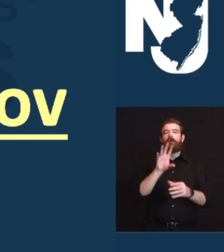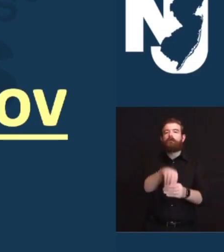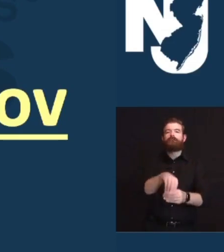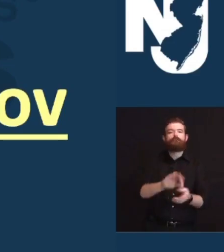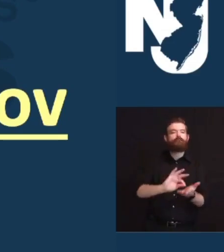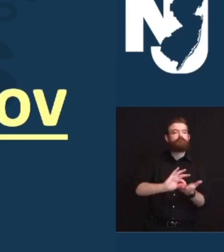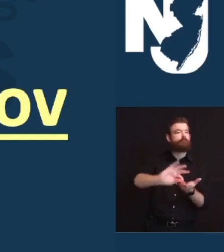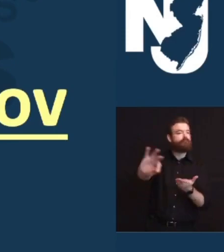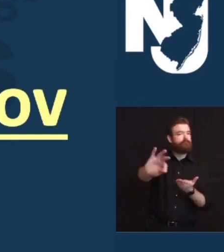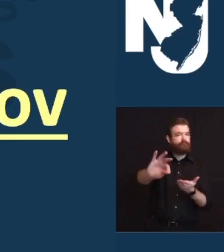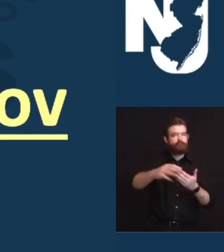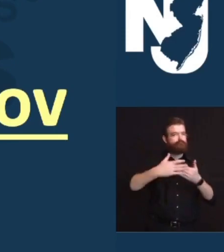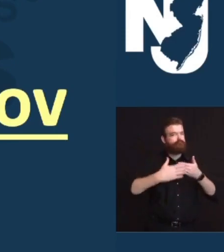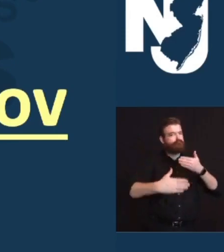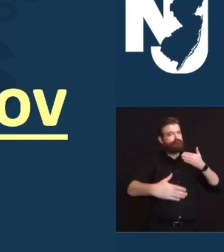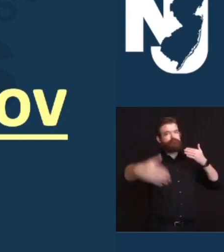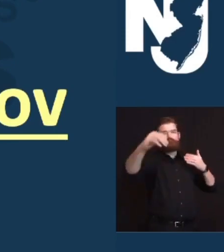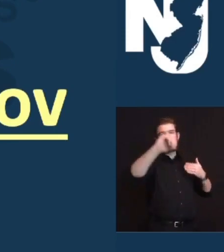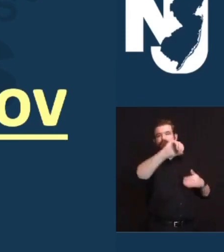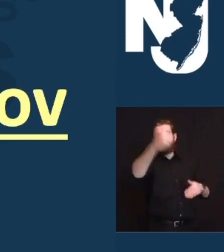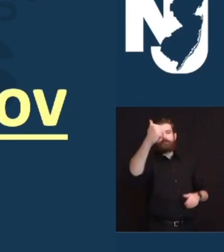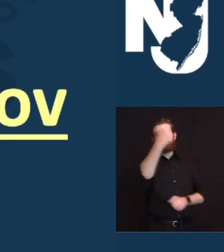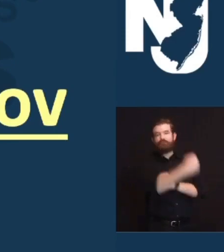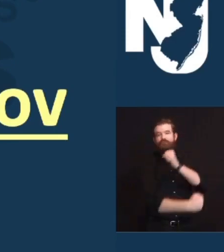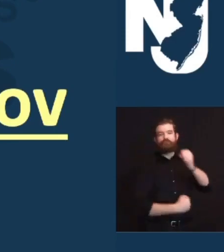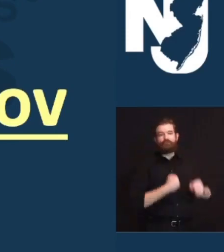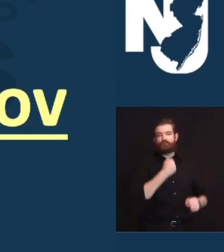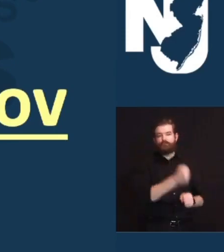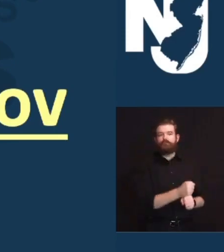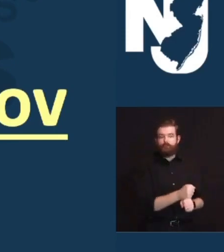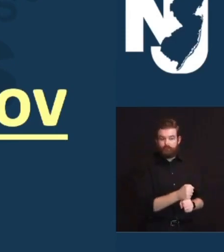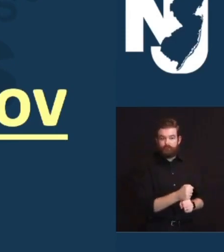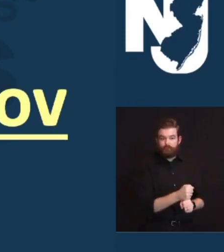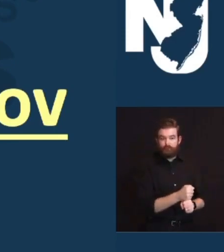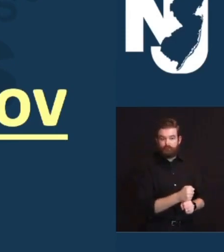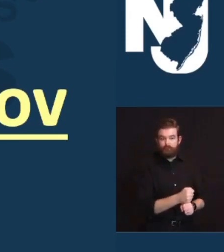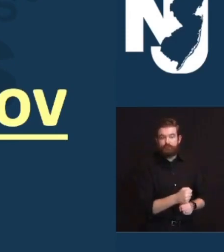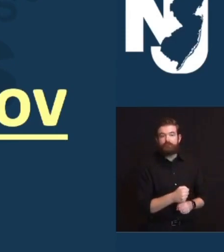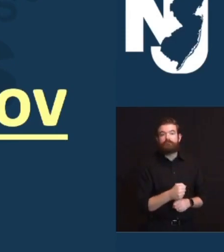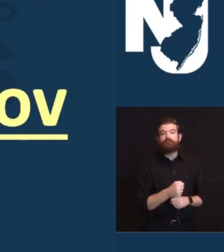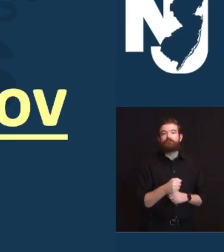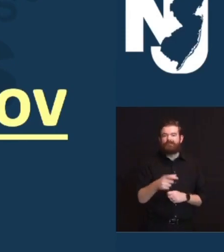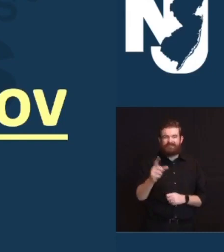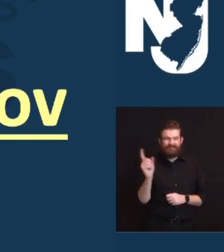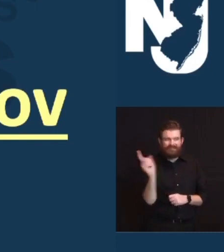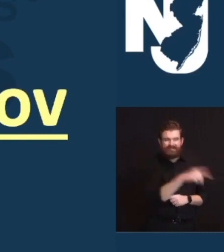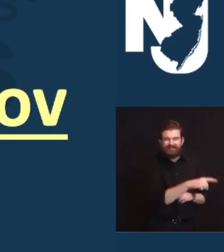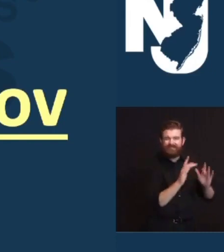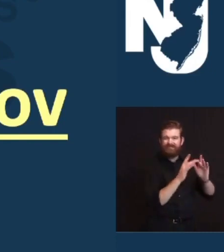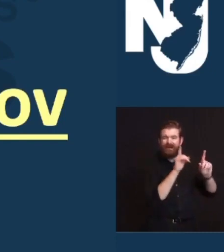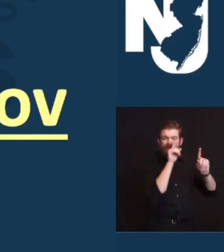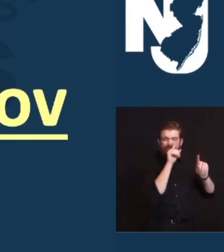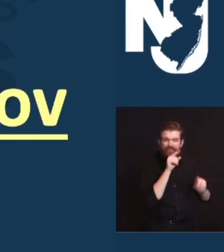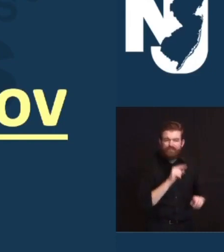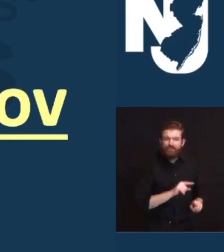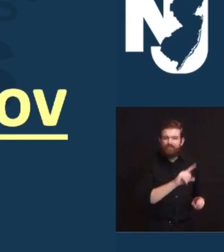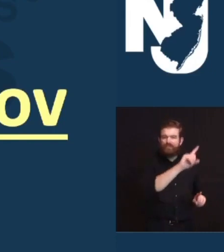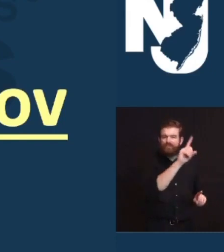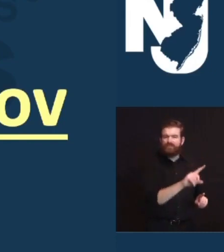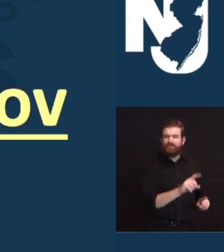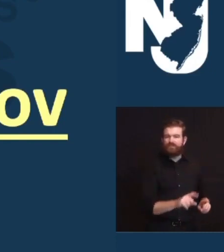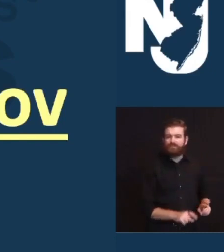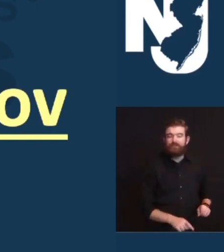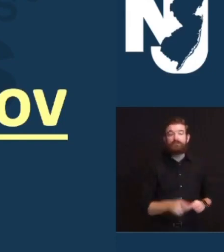increased participation this year with a statewide self-response rate, that's the folks who have gone on that website, of